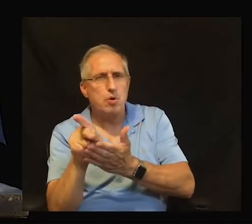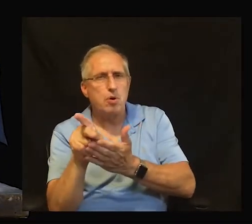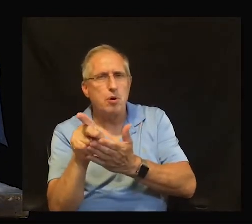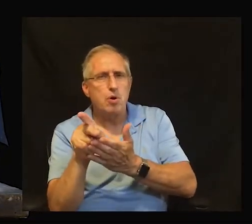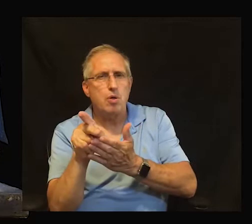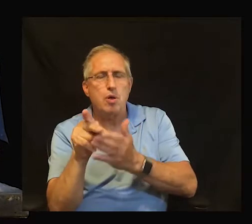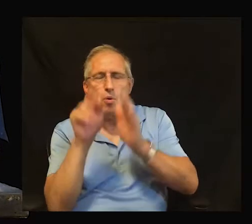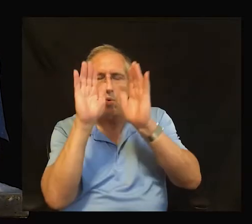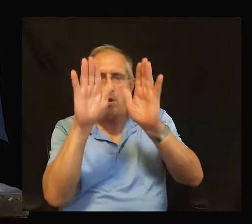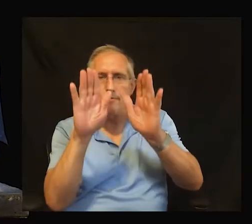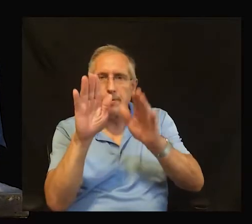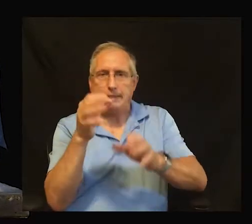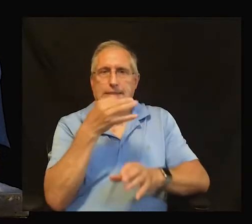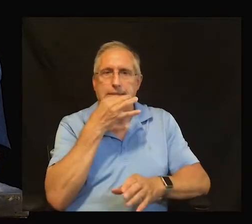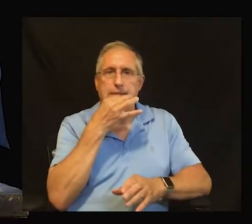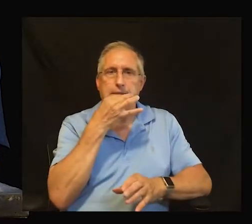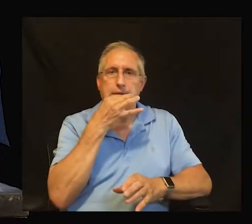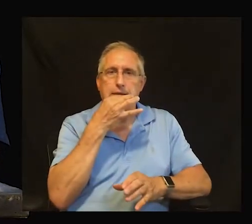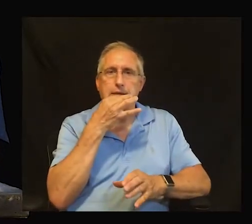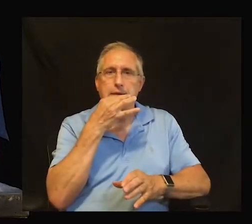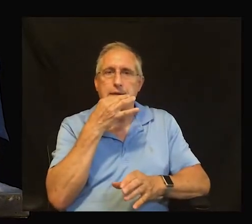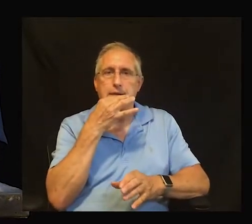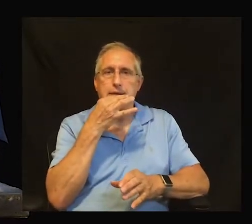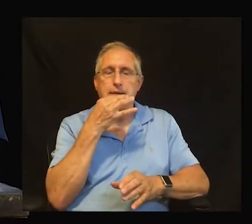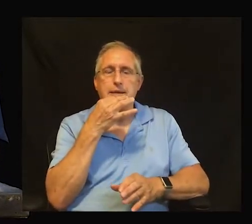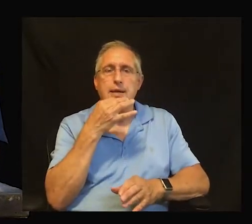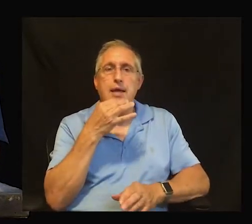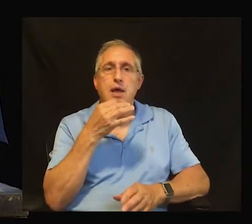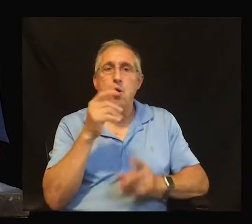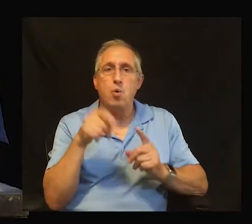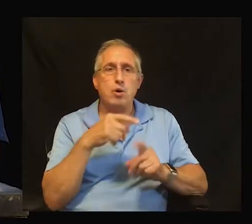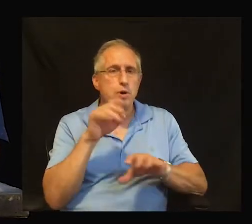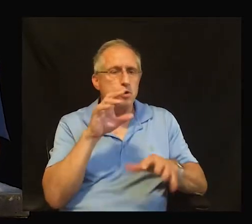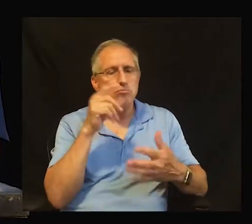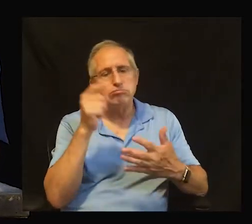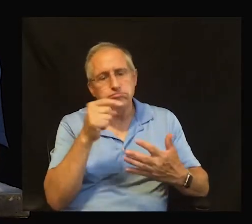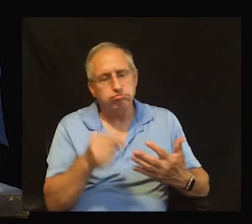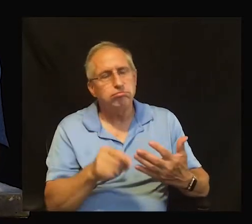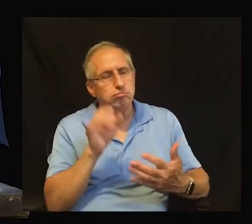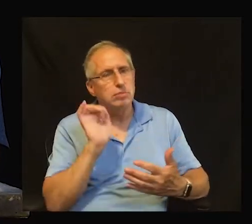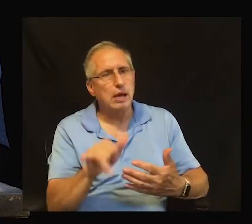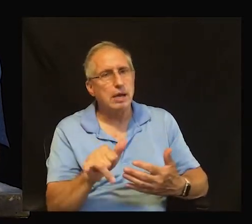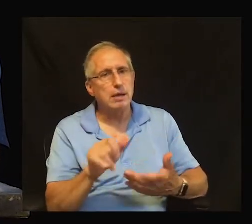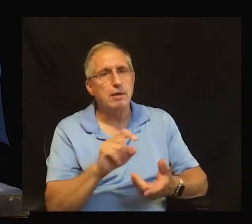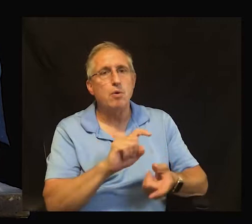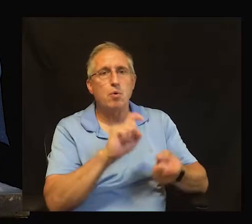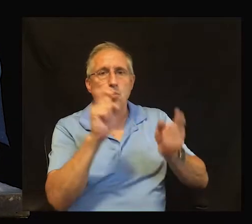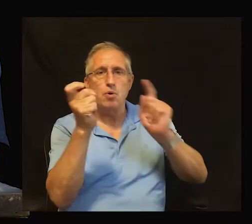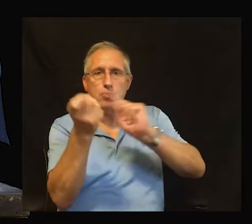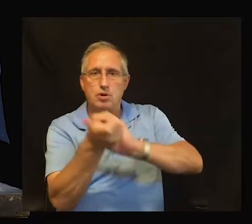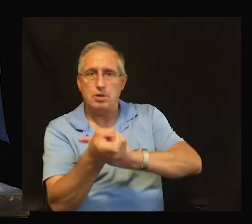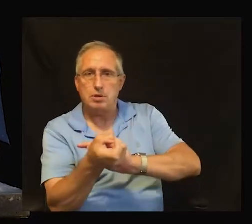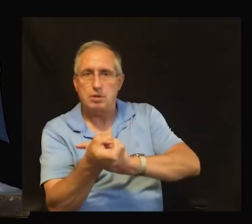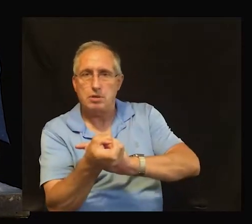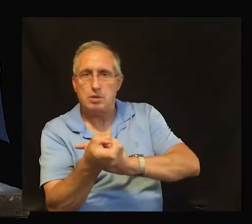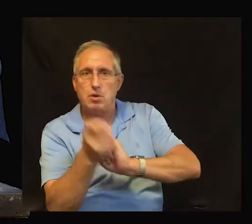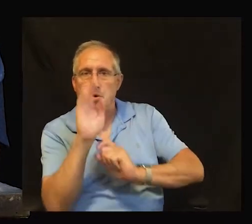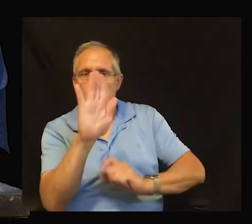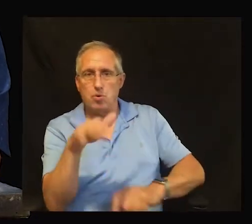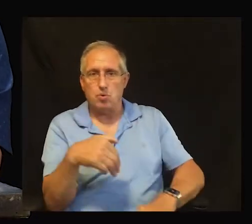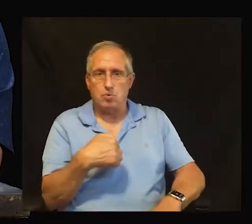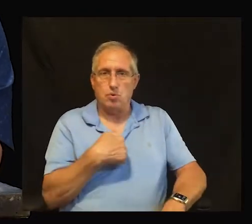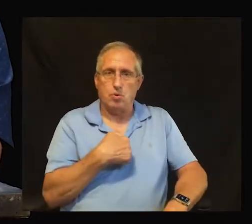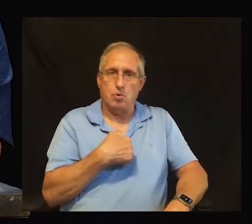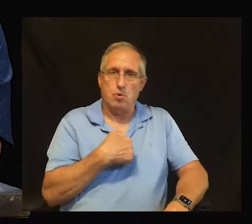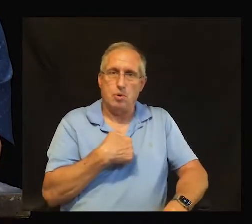that are excellent, that are praiseworthy. And when we do this, it transforms our soul.